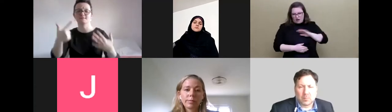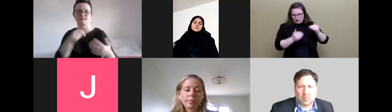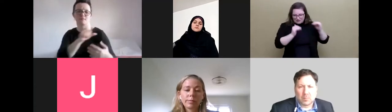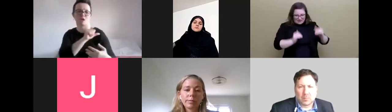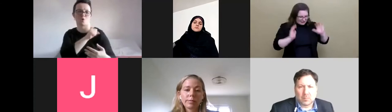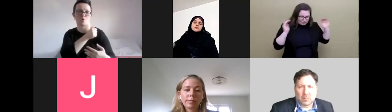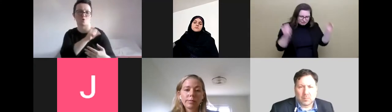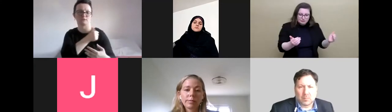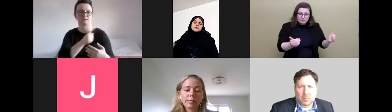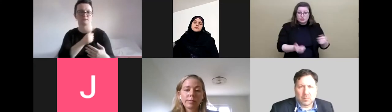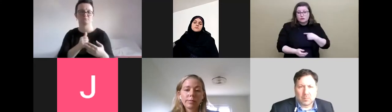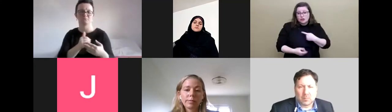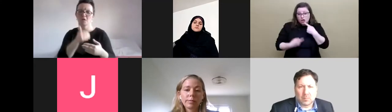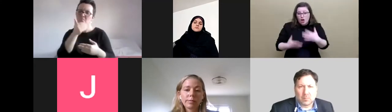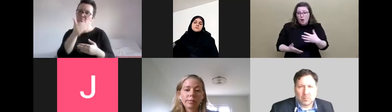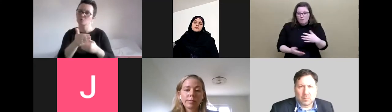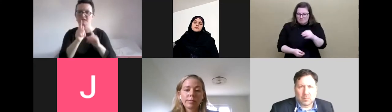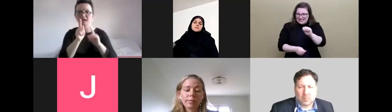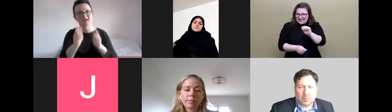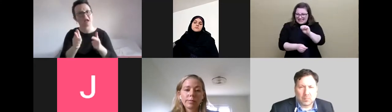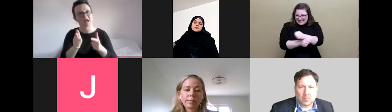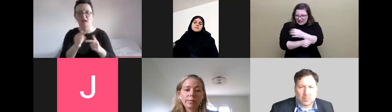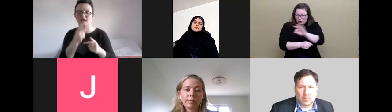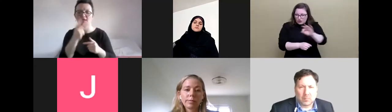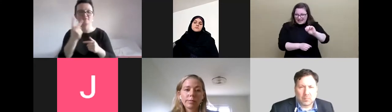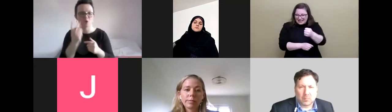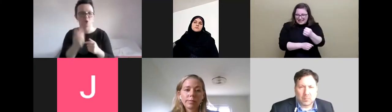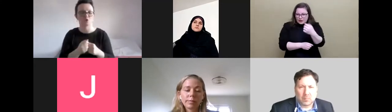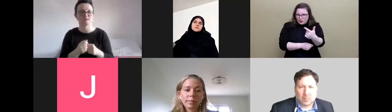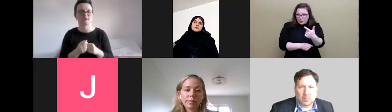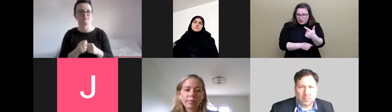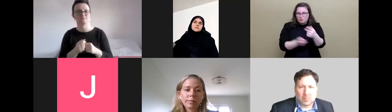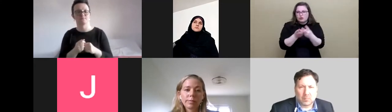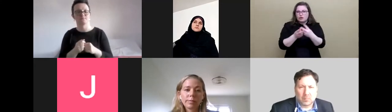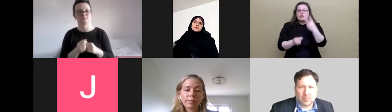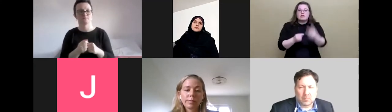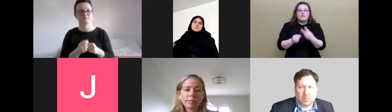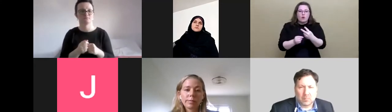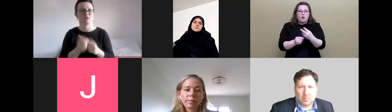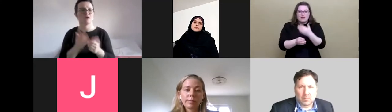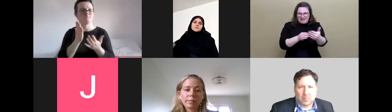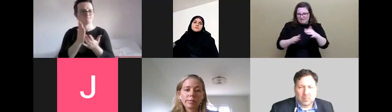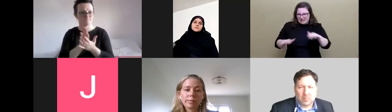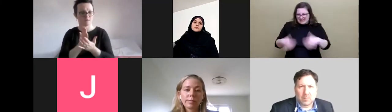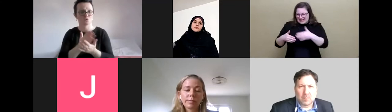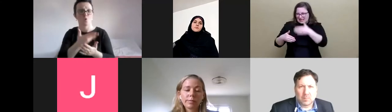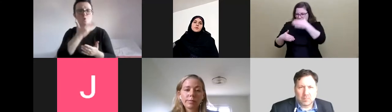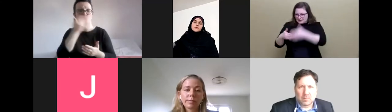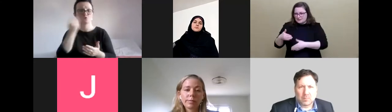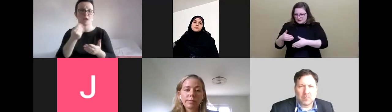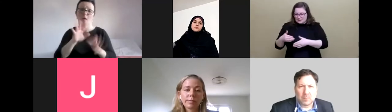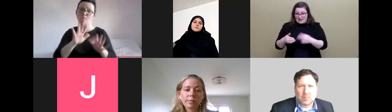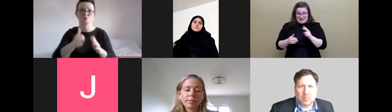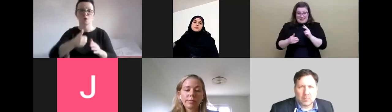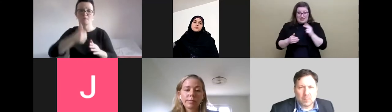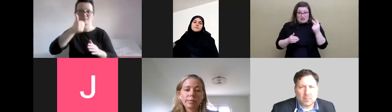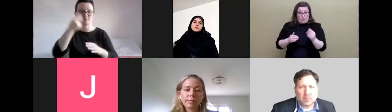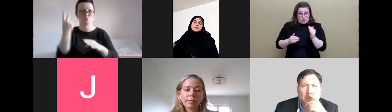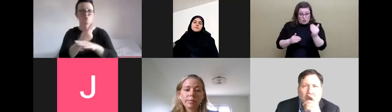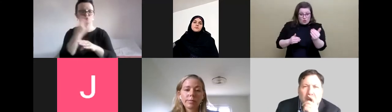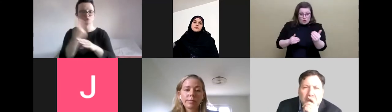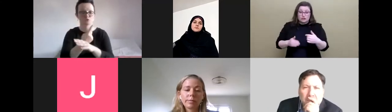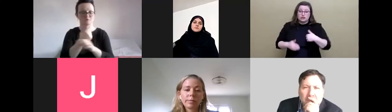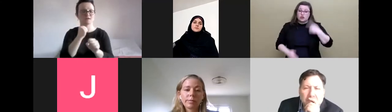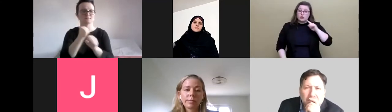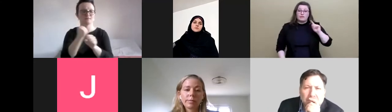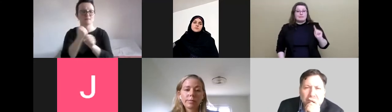in 1997, 2 years after the war, we managed, maybe we were the first in